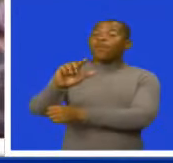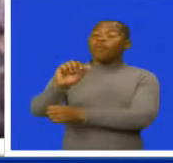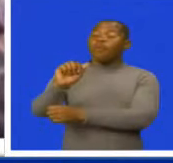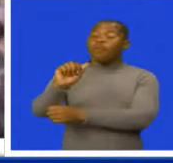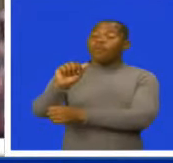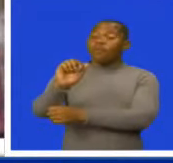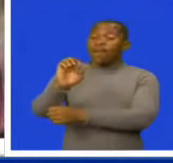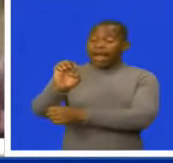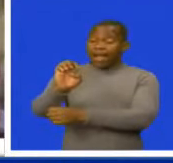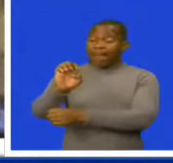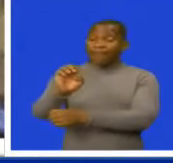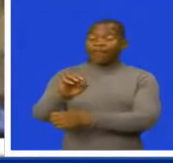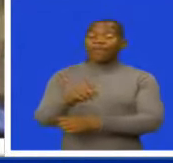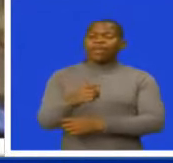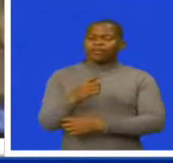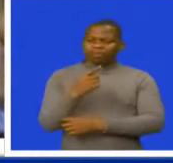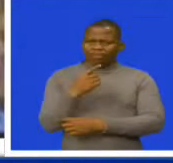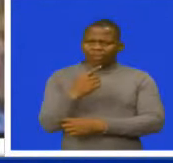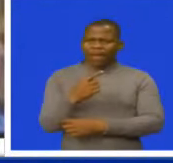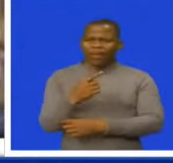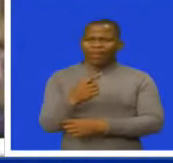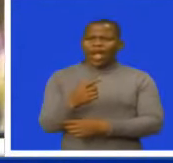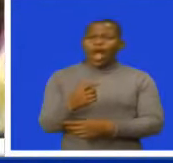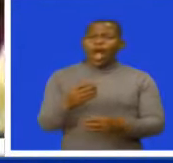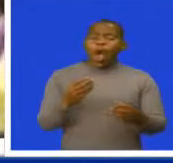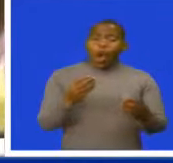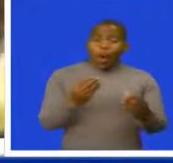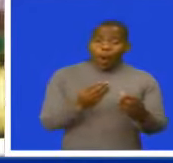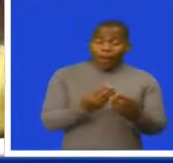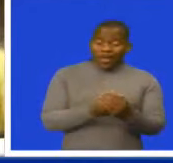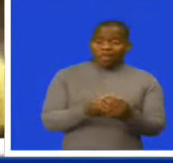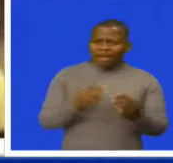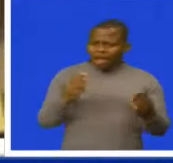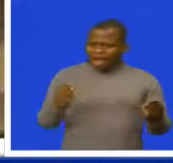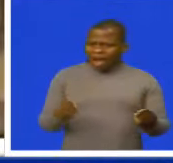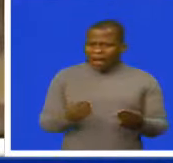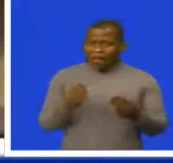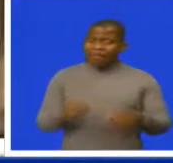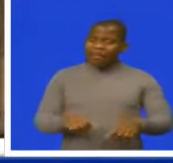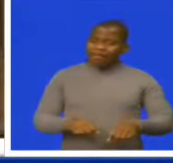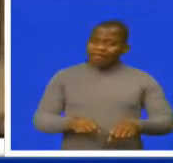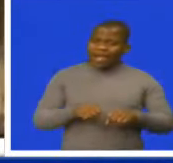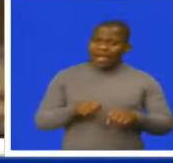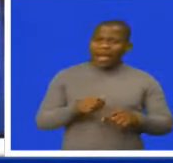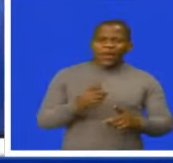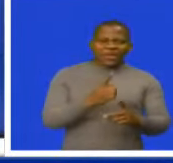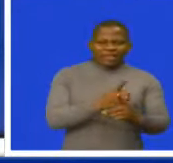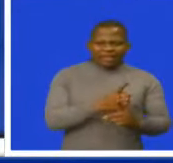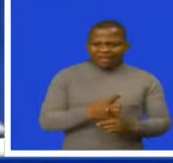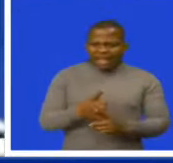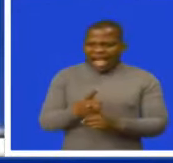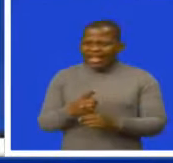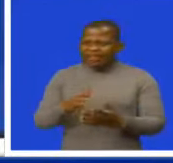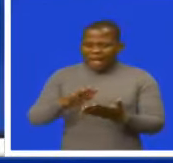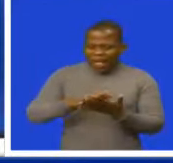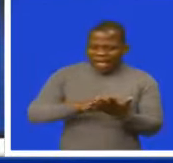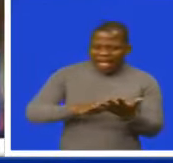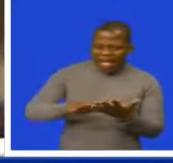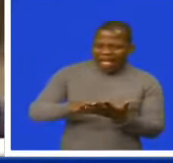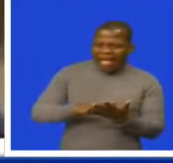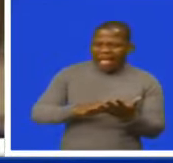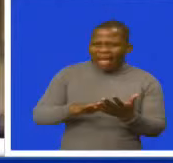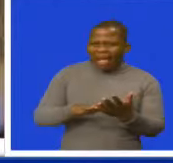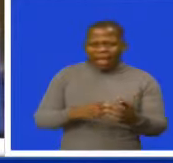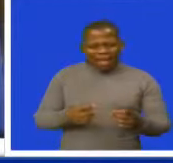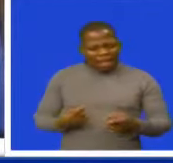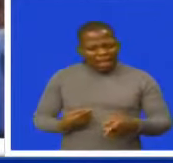sikuhlanganise sikwade ukuthi sikusebentisa sikubhekisa kuphi nane kuthi ke nasi